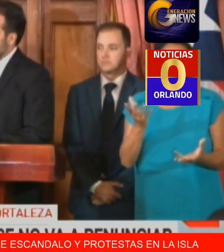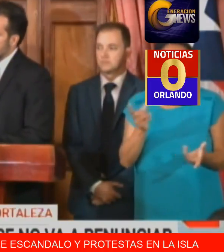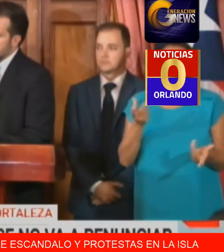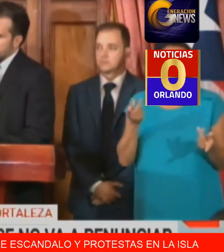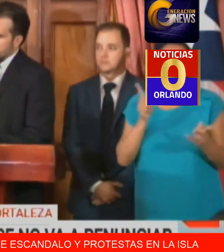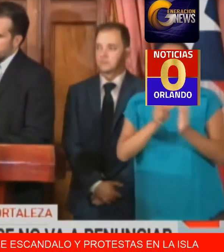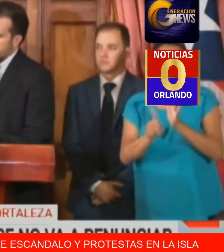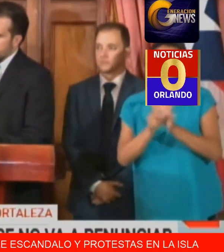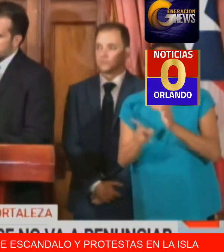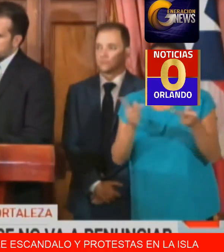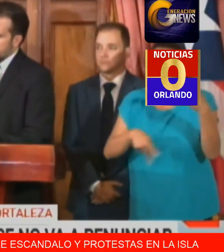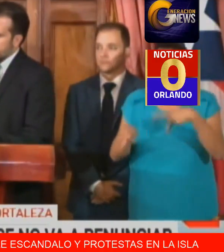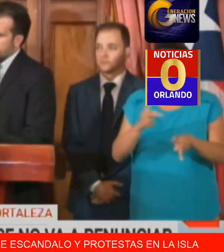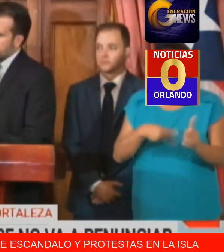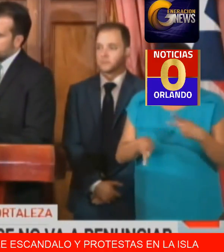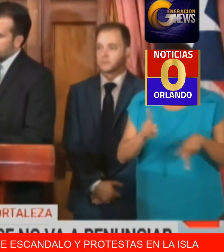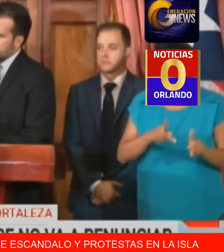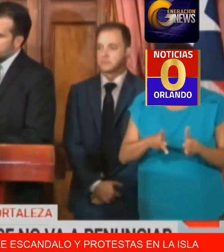kill a lot of people.